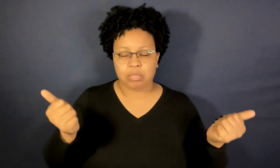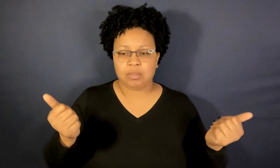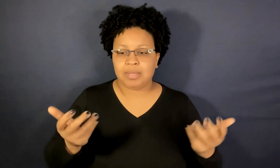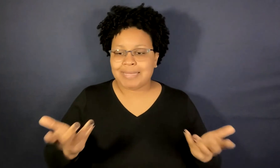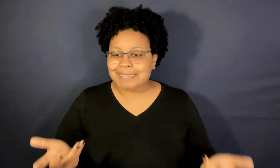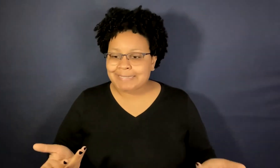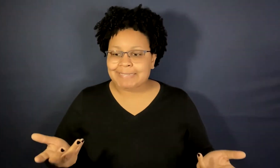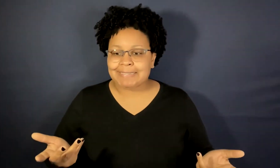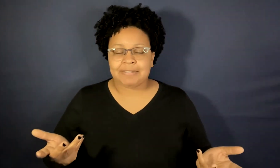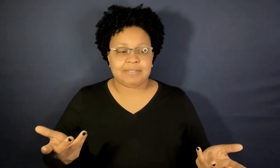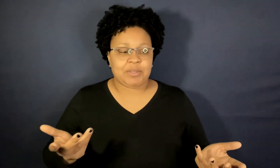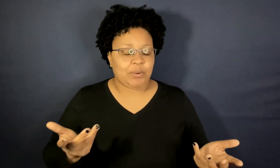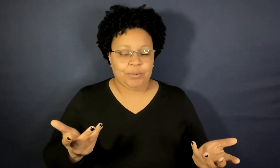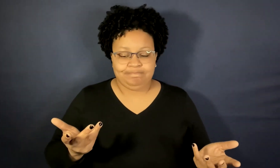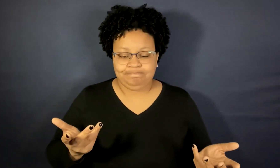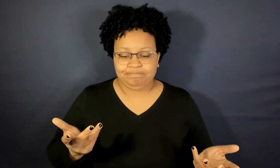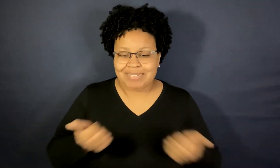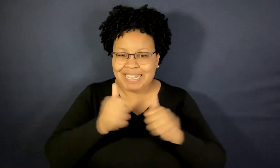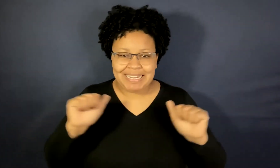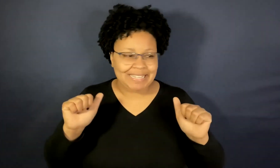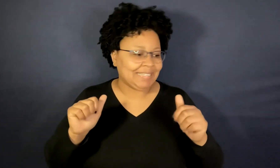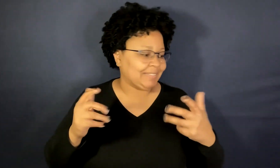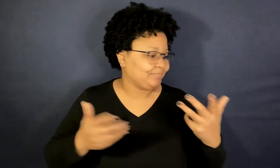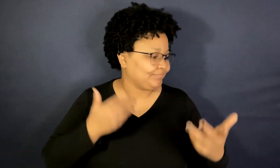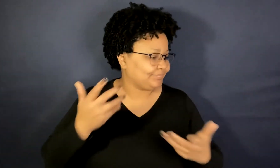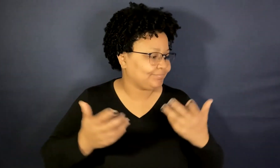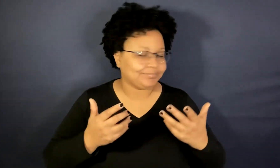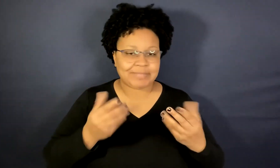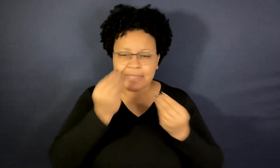about any content on climate trauma.